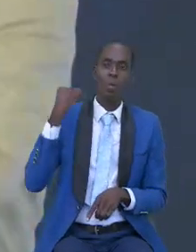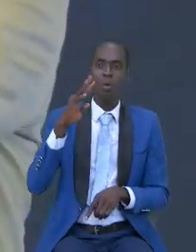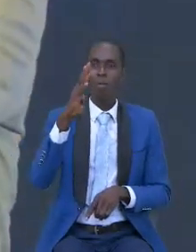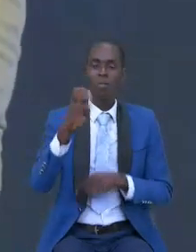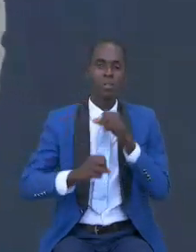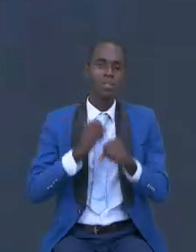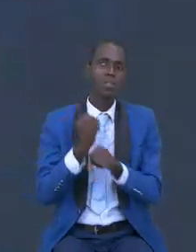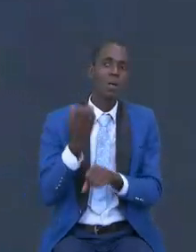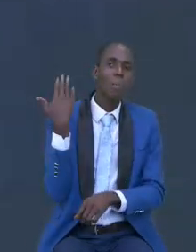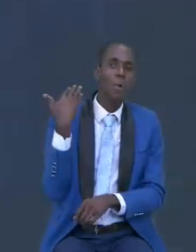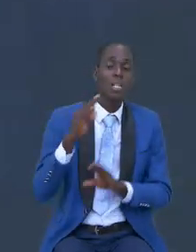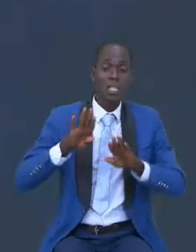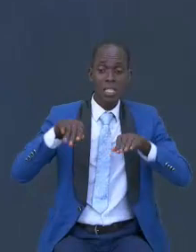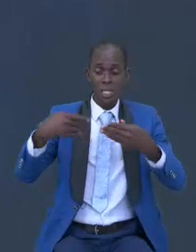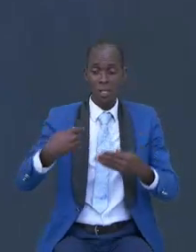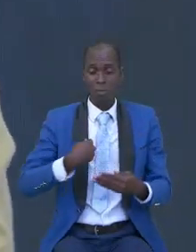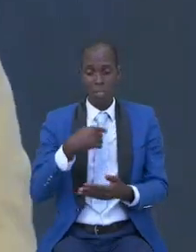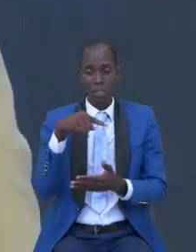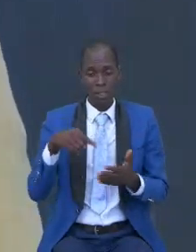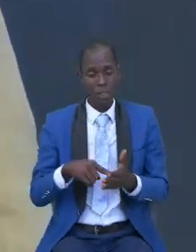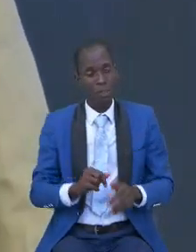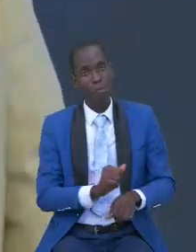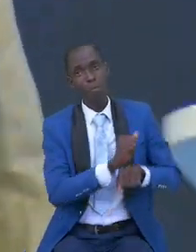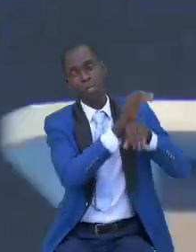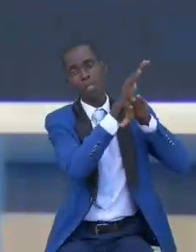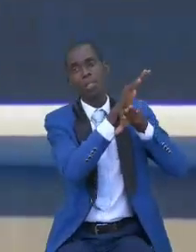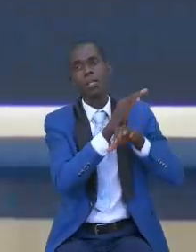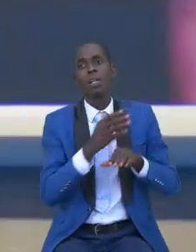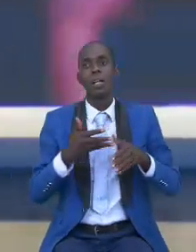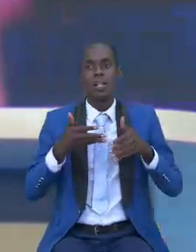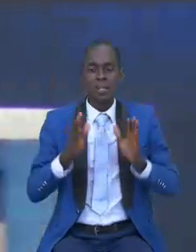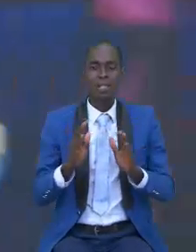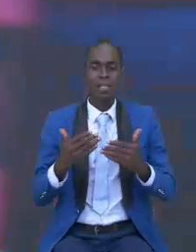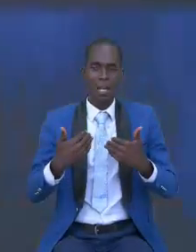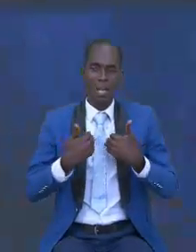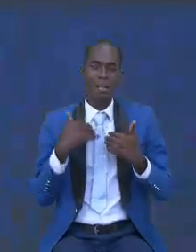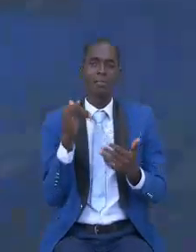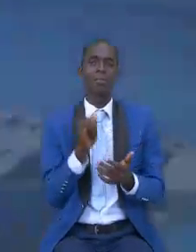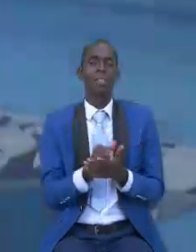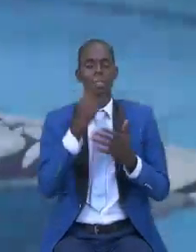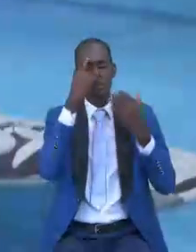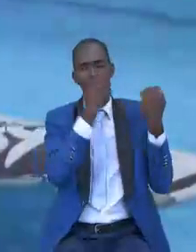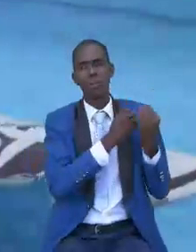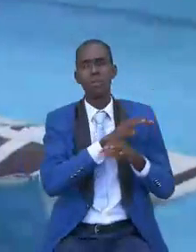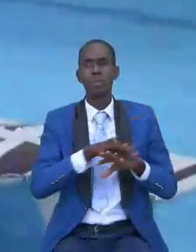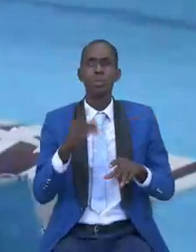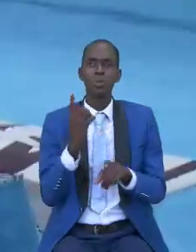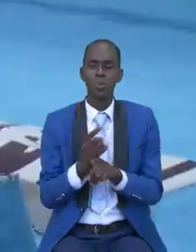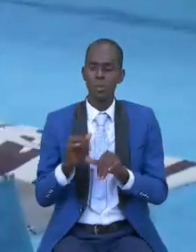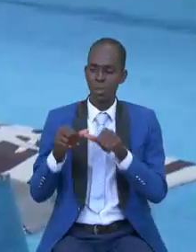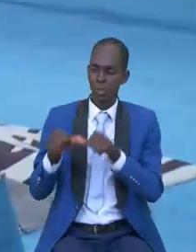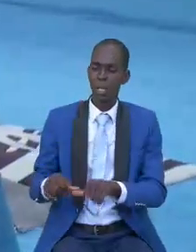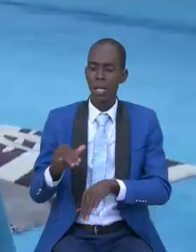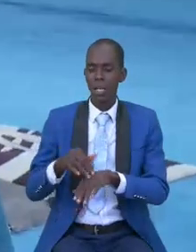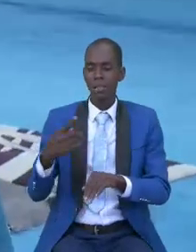ago. Give me this mountain. Let's have that. Don't just stay at the primary